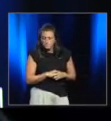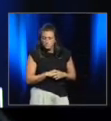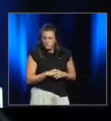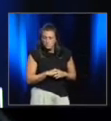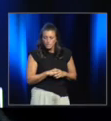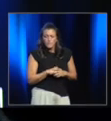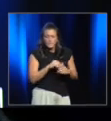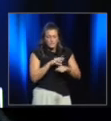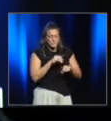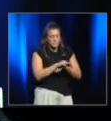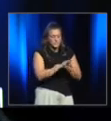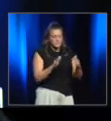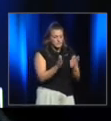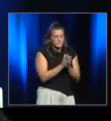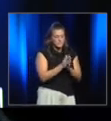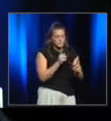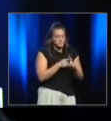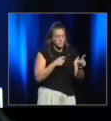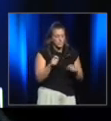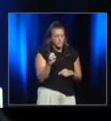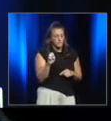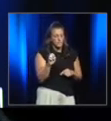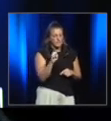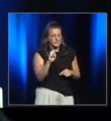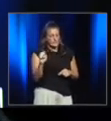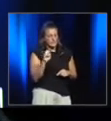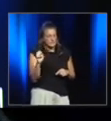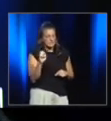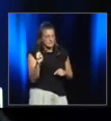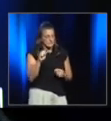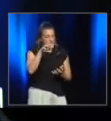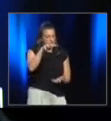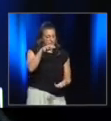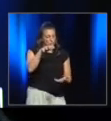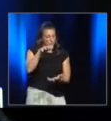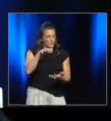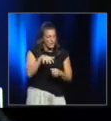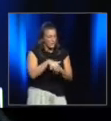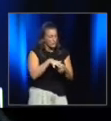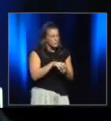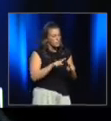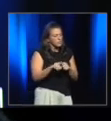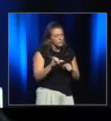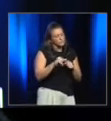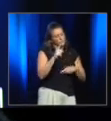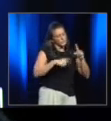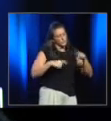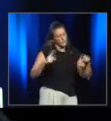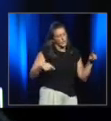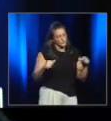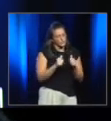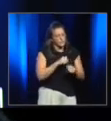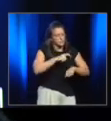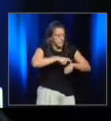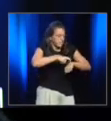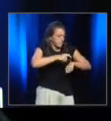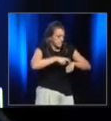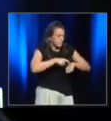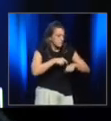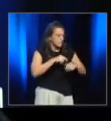Antarctic, Australian East Antarctic area and so forth. And there's also variation through time, so it varies from year to